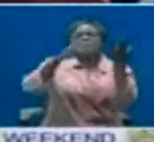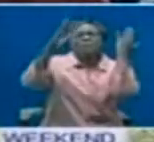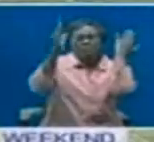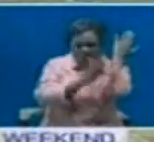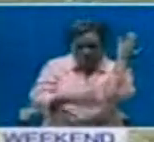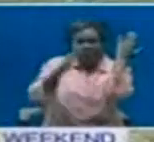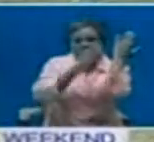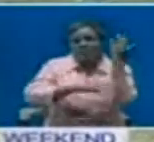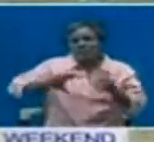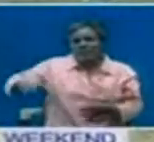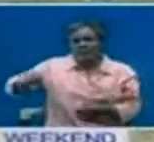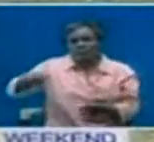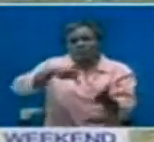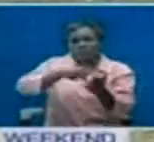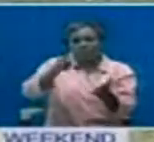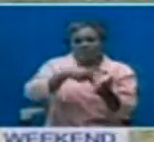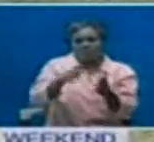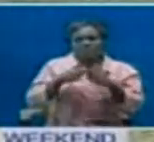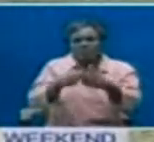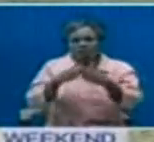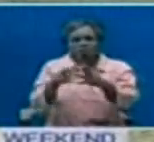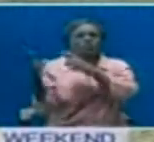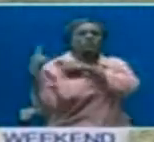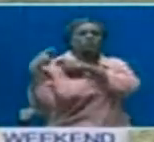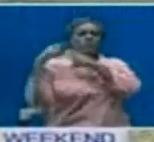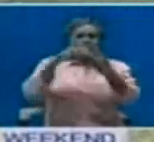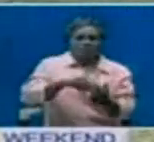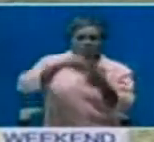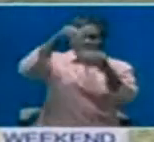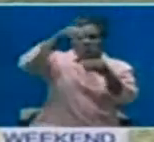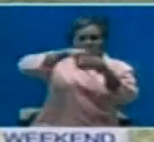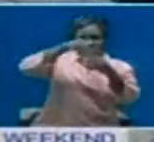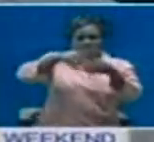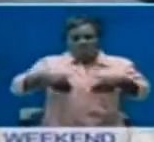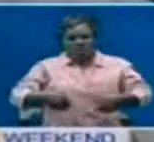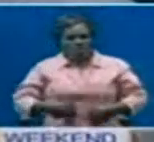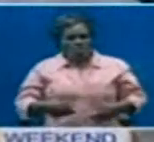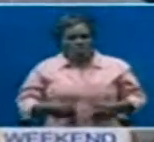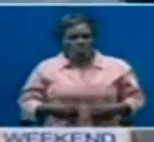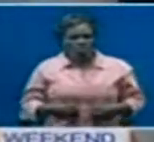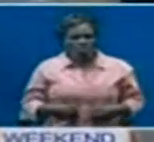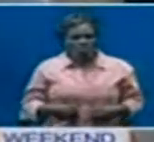is playing catch up when it comes to sexual responsibility, especially among the youth.